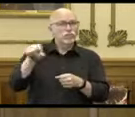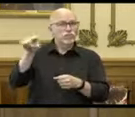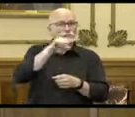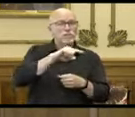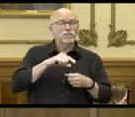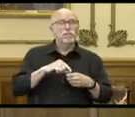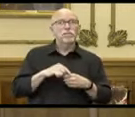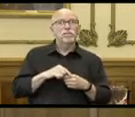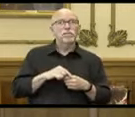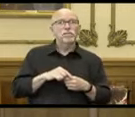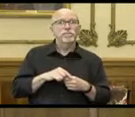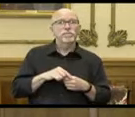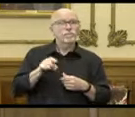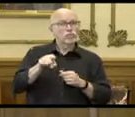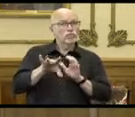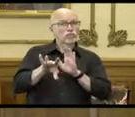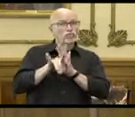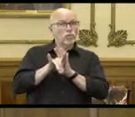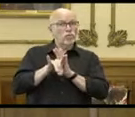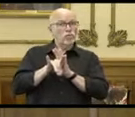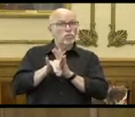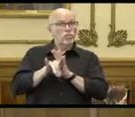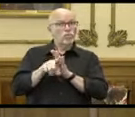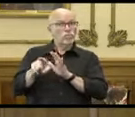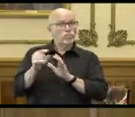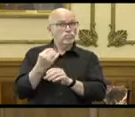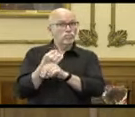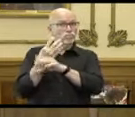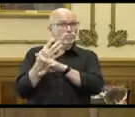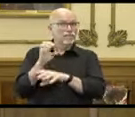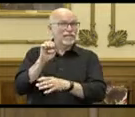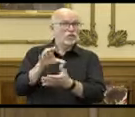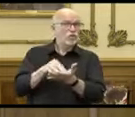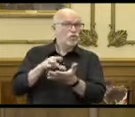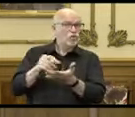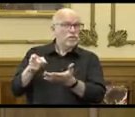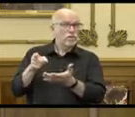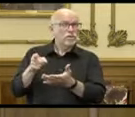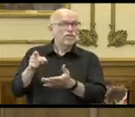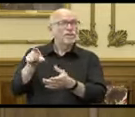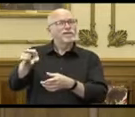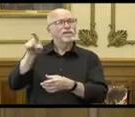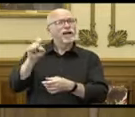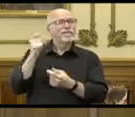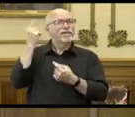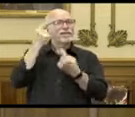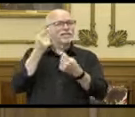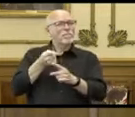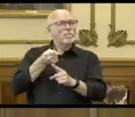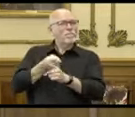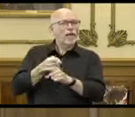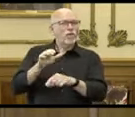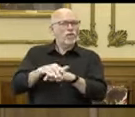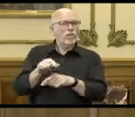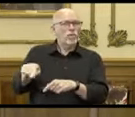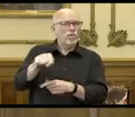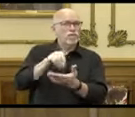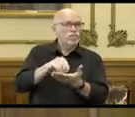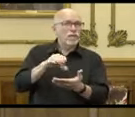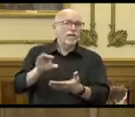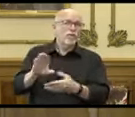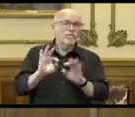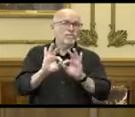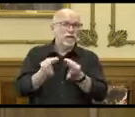that chose offering virtual education to also consider the impact on students and their families,